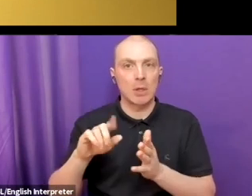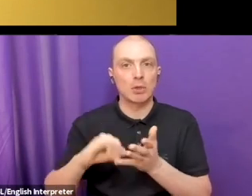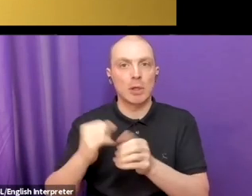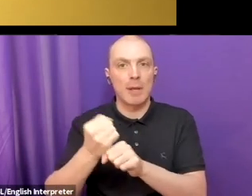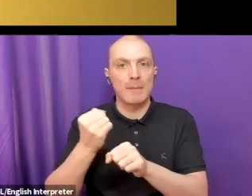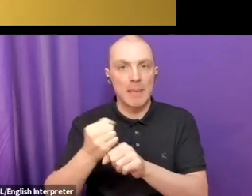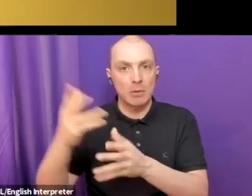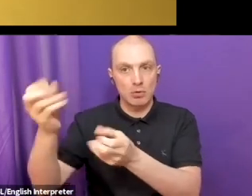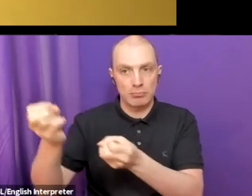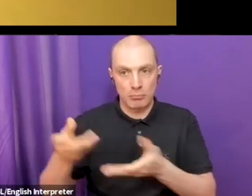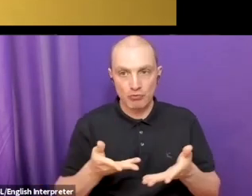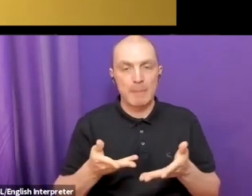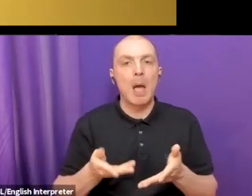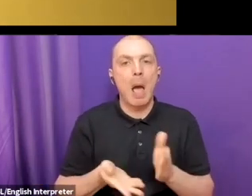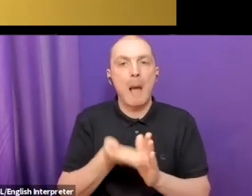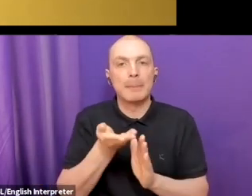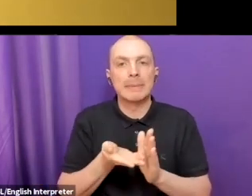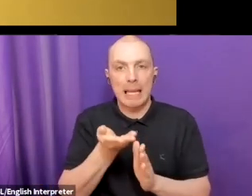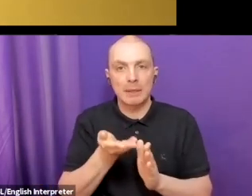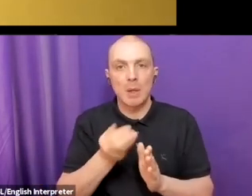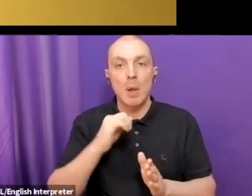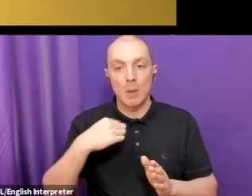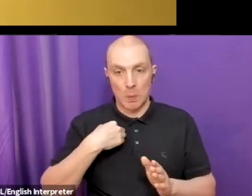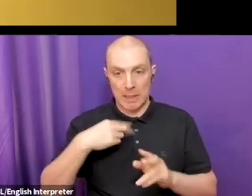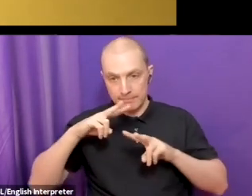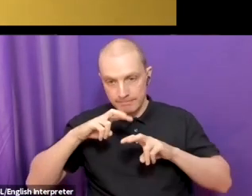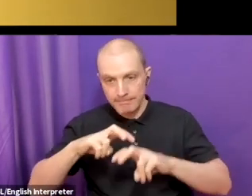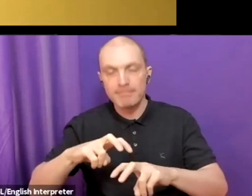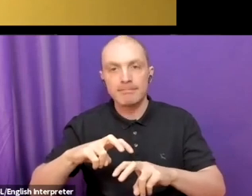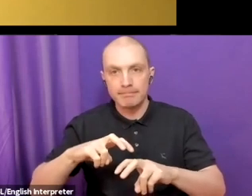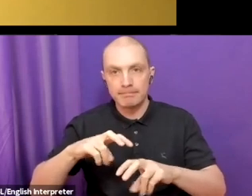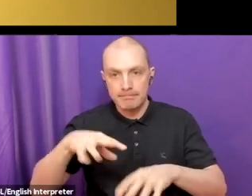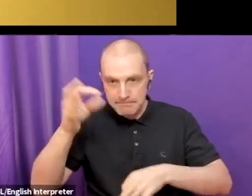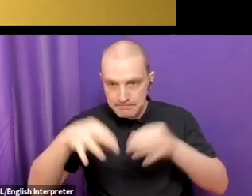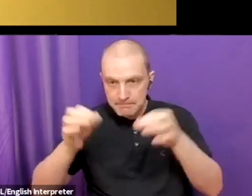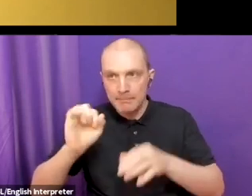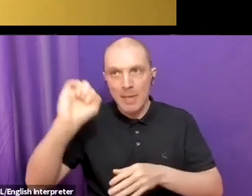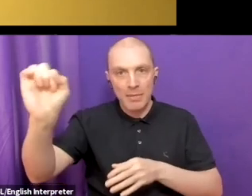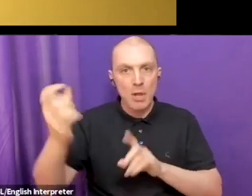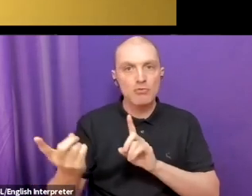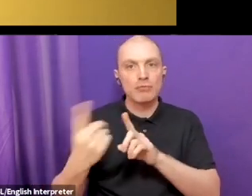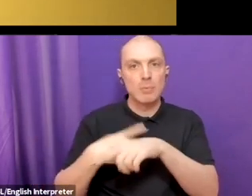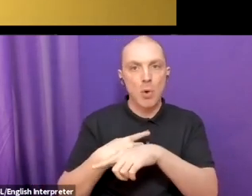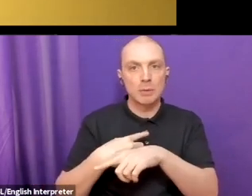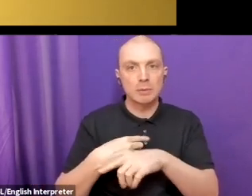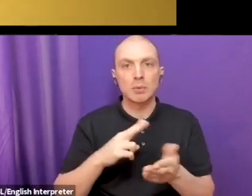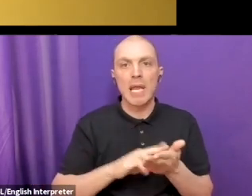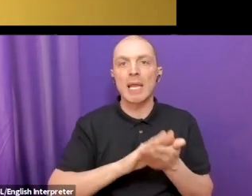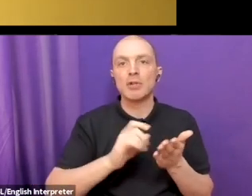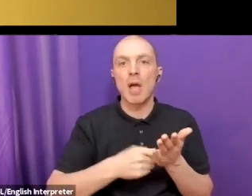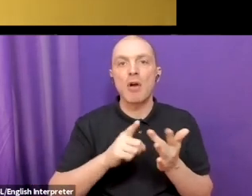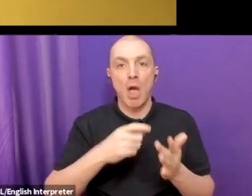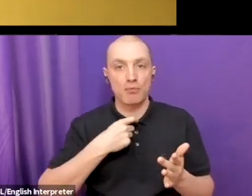are currently analyzing that response. In terms of the role of the NHRIs, together with